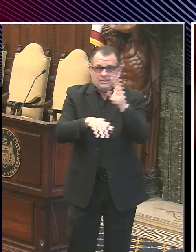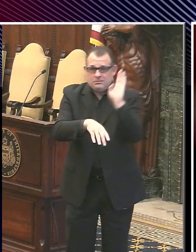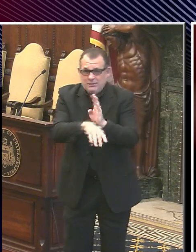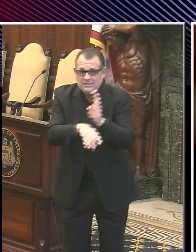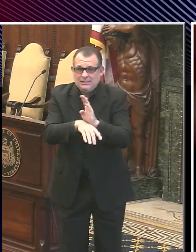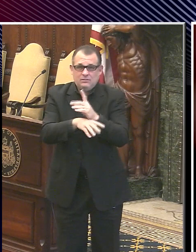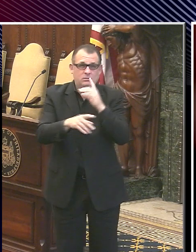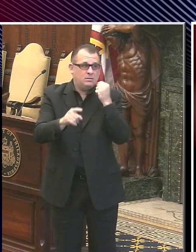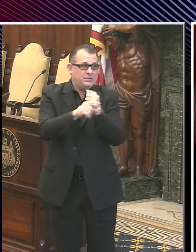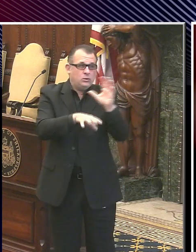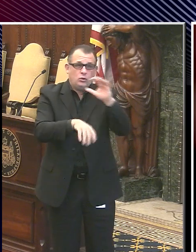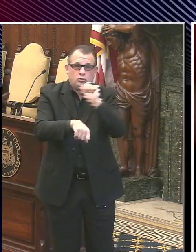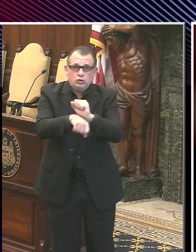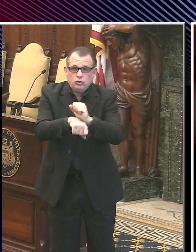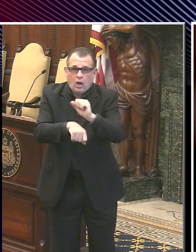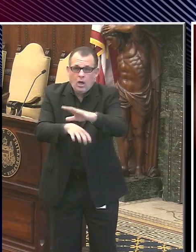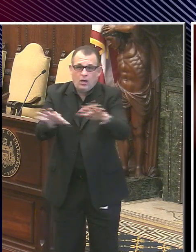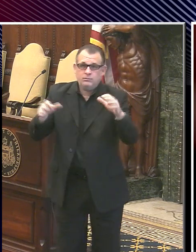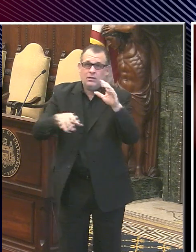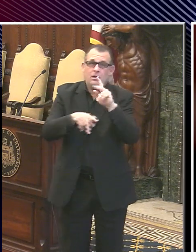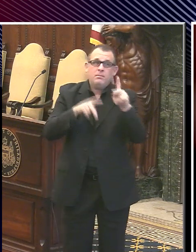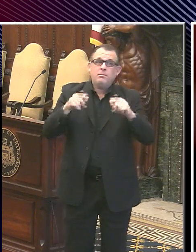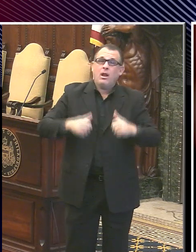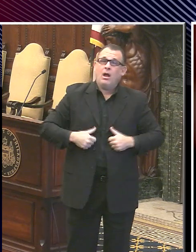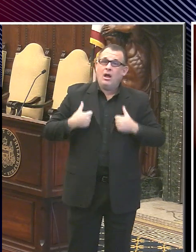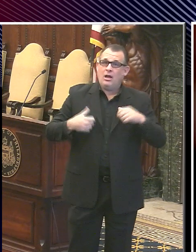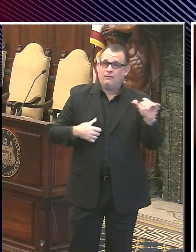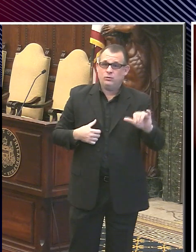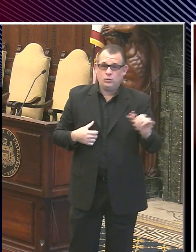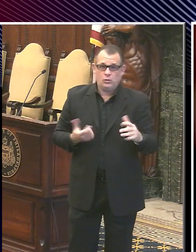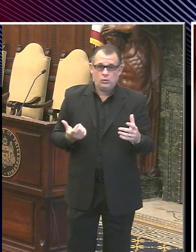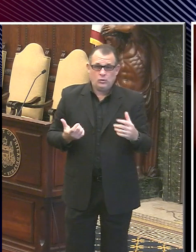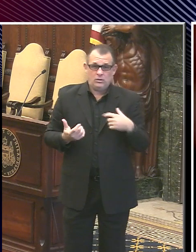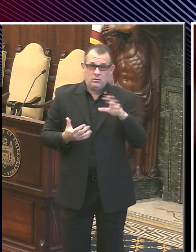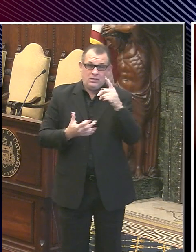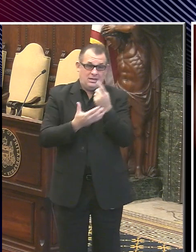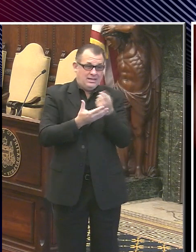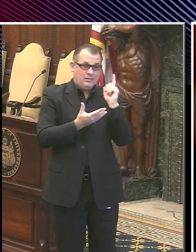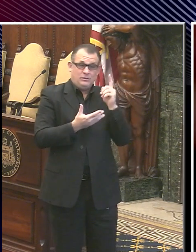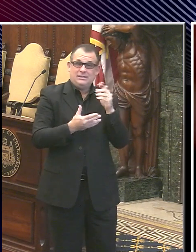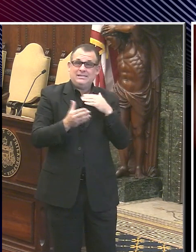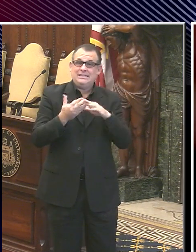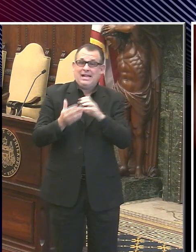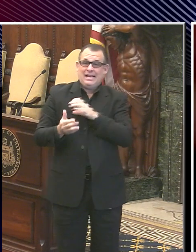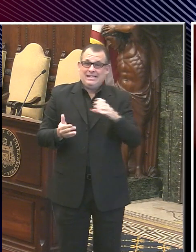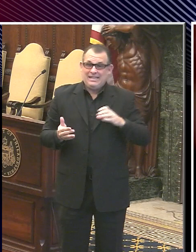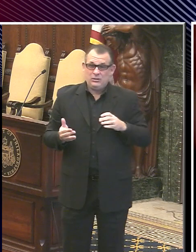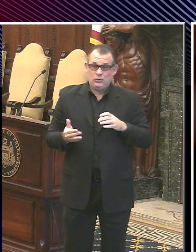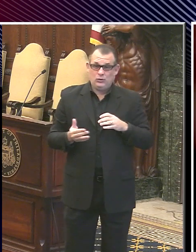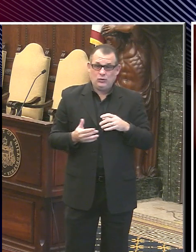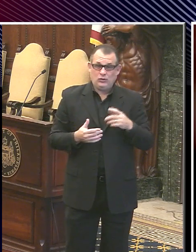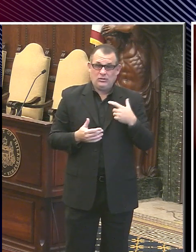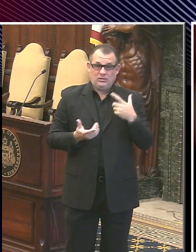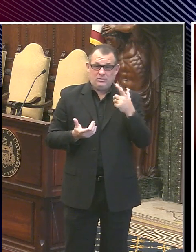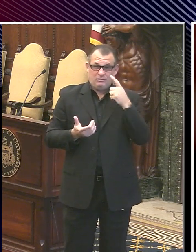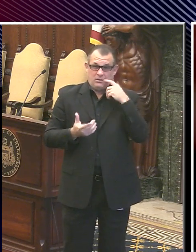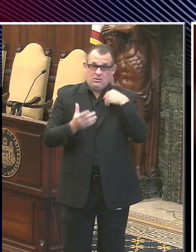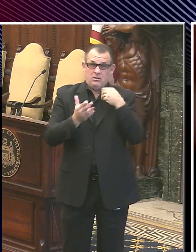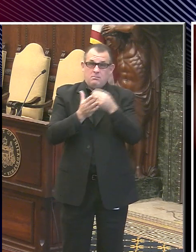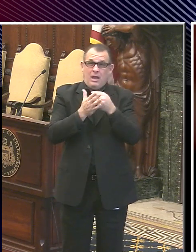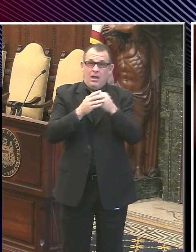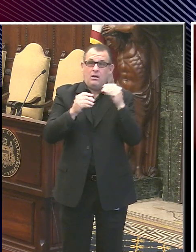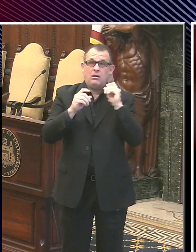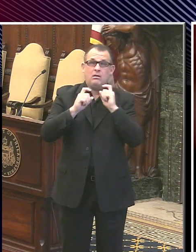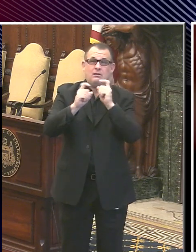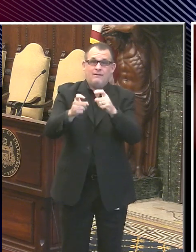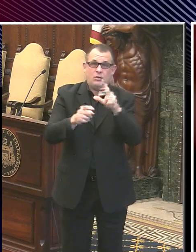They'll impact people's lives. That's why last week, we, along with City Council, announced an additional $30 million for rental assistance and small